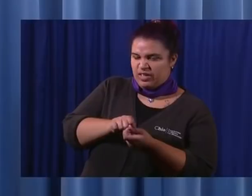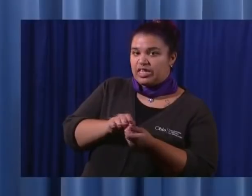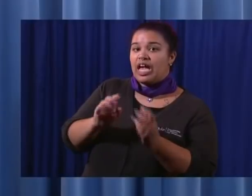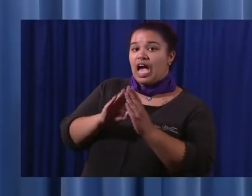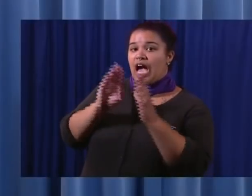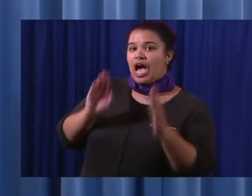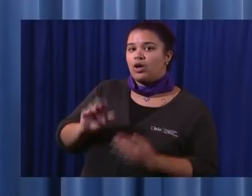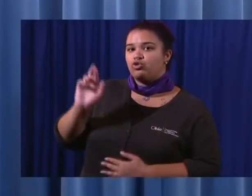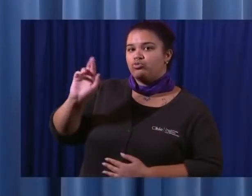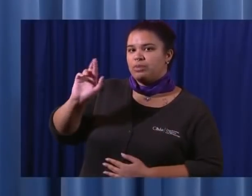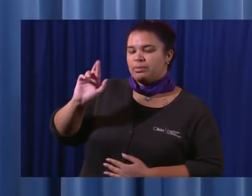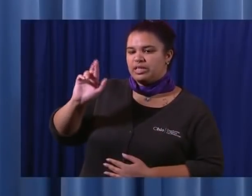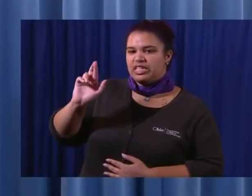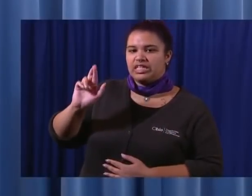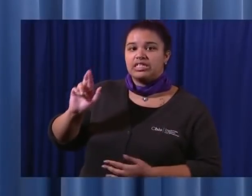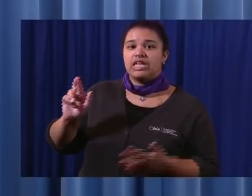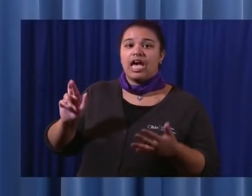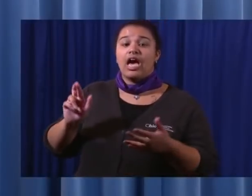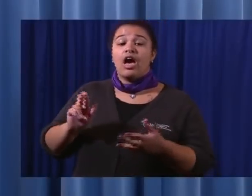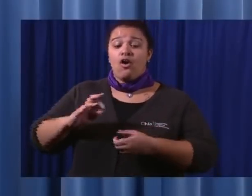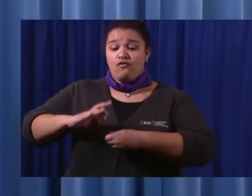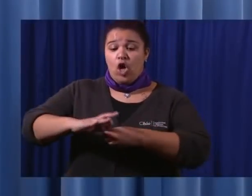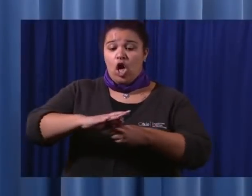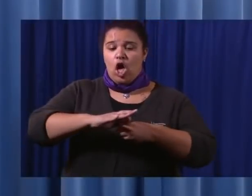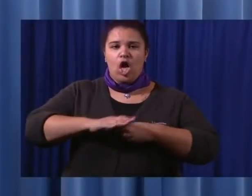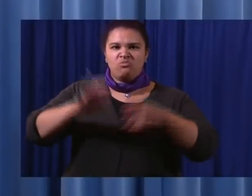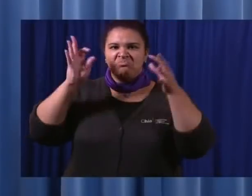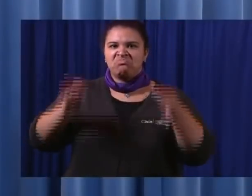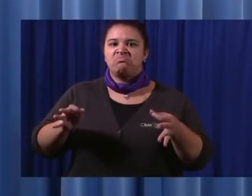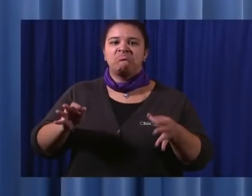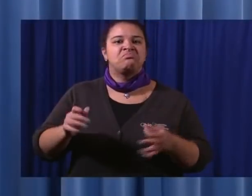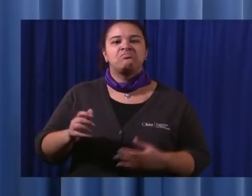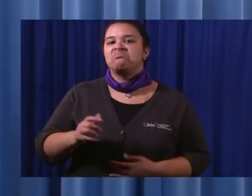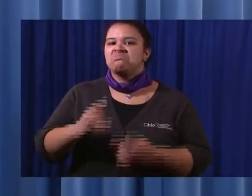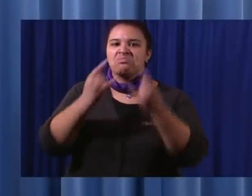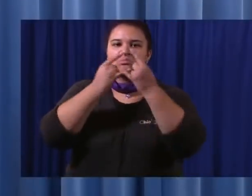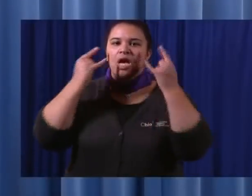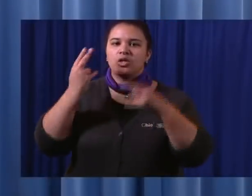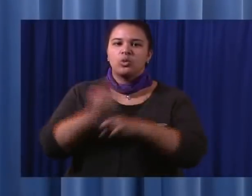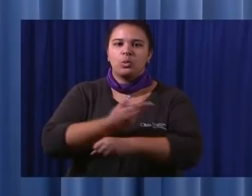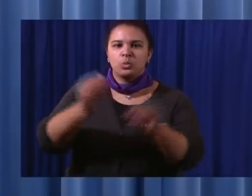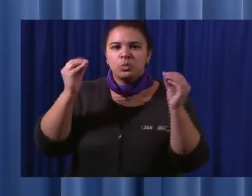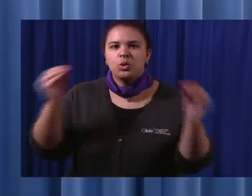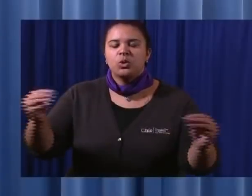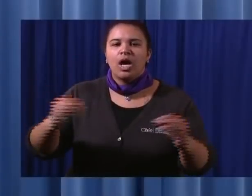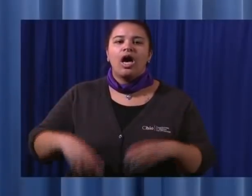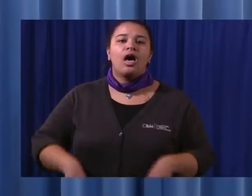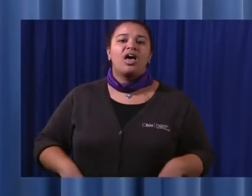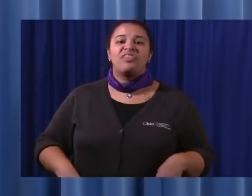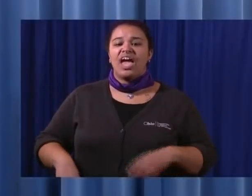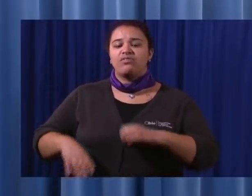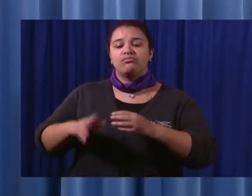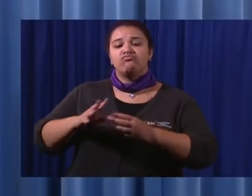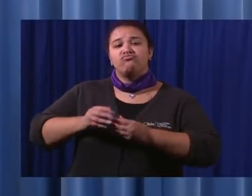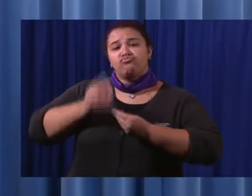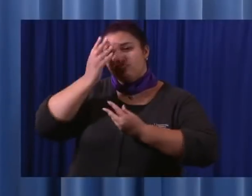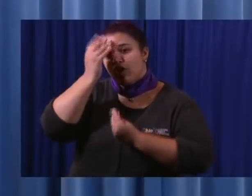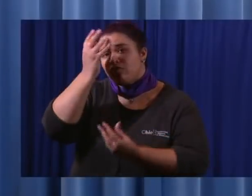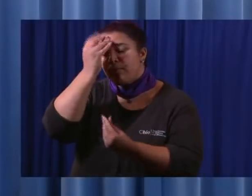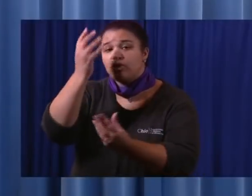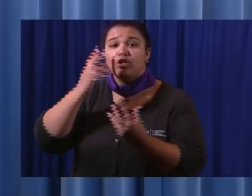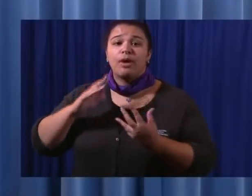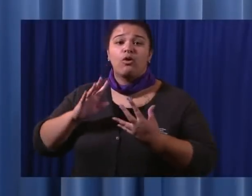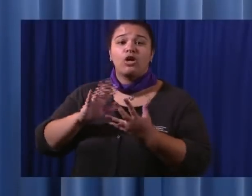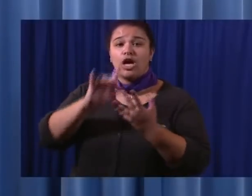masks, discouraged the use of masks in campaign messaging, put out misinformation about contact tracing, and stripped the